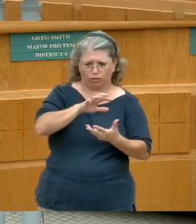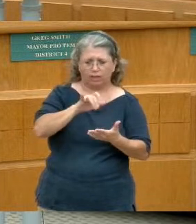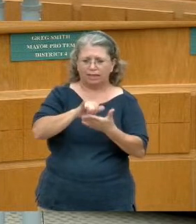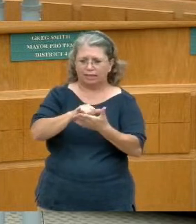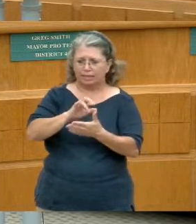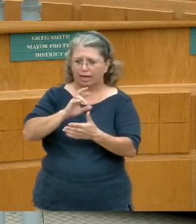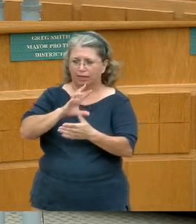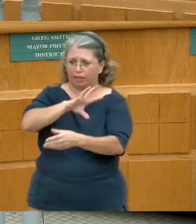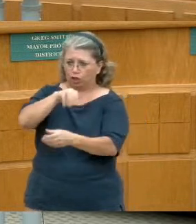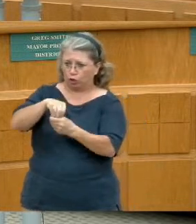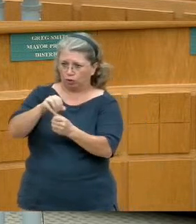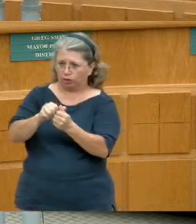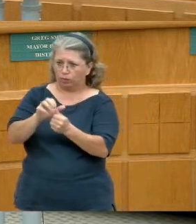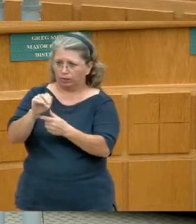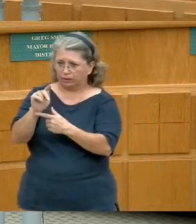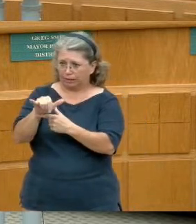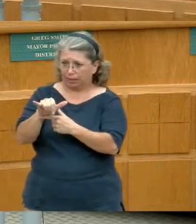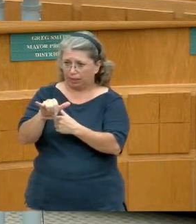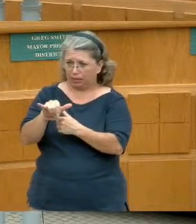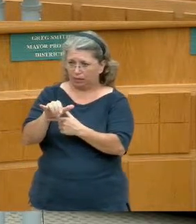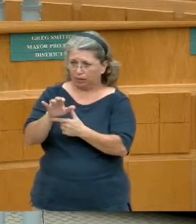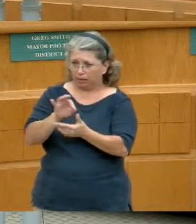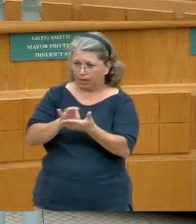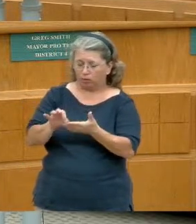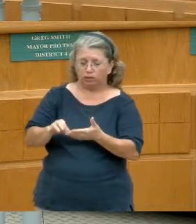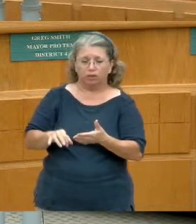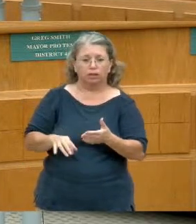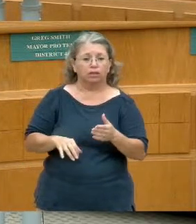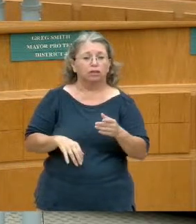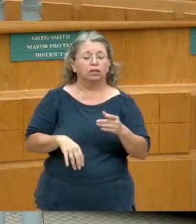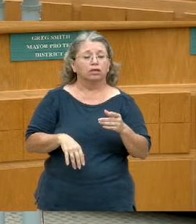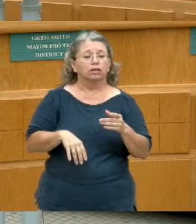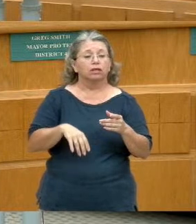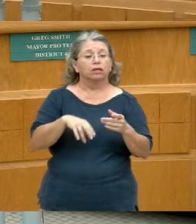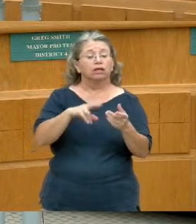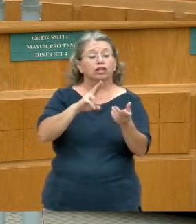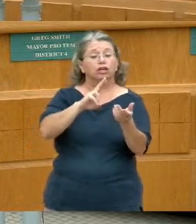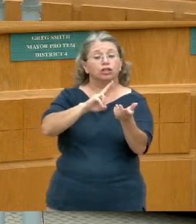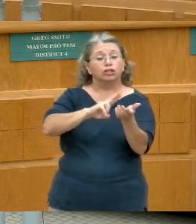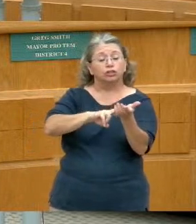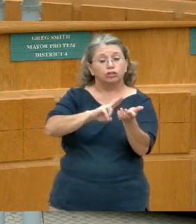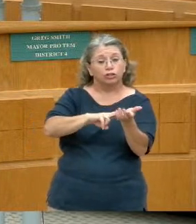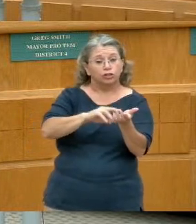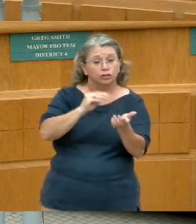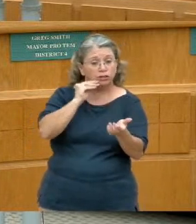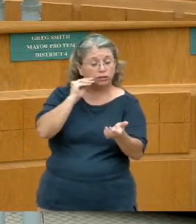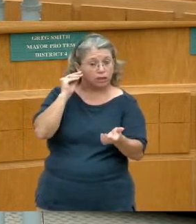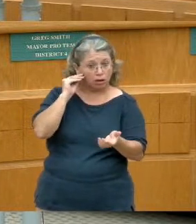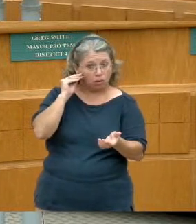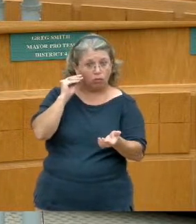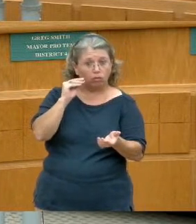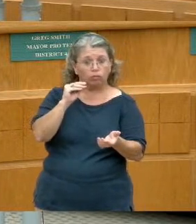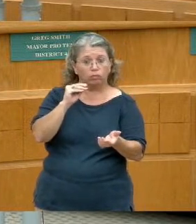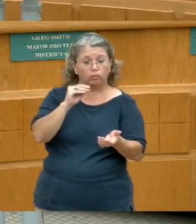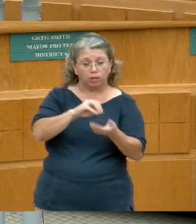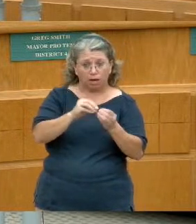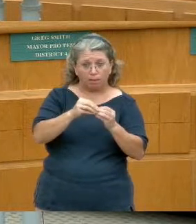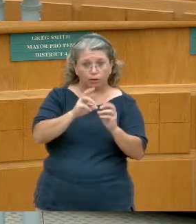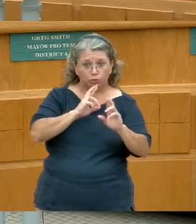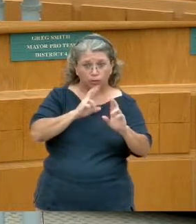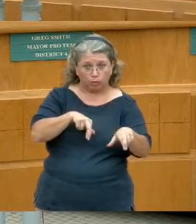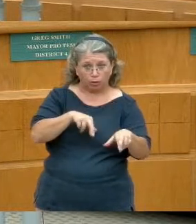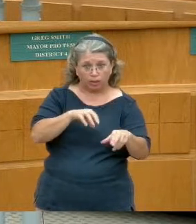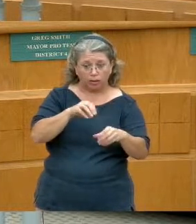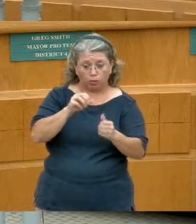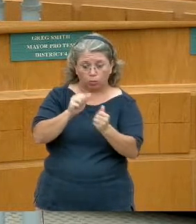The question is, are the nursing home cases being reported in the city count? And the answer is